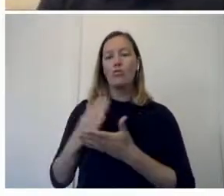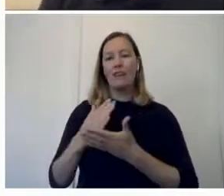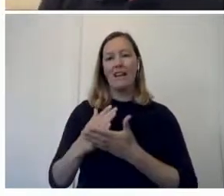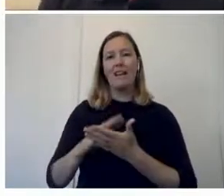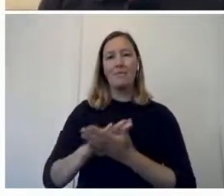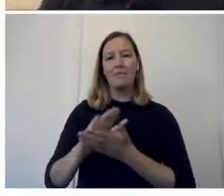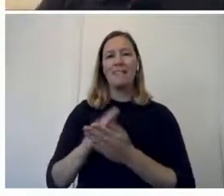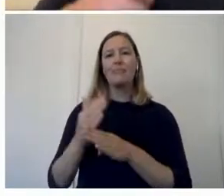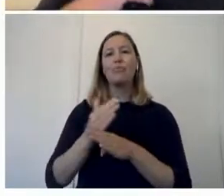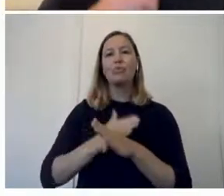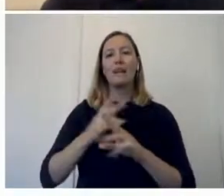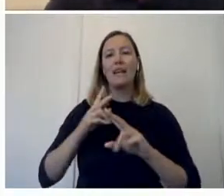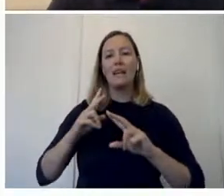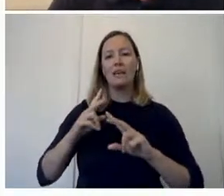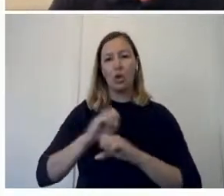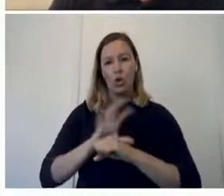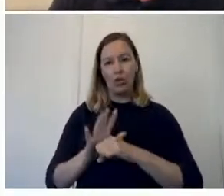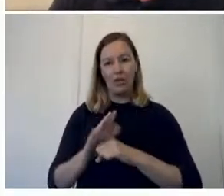period.